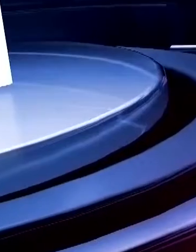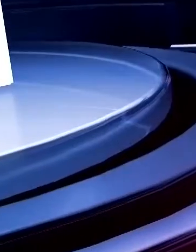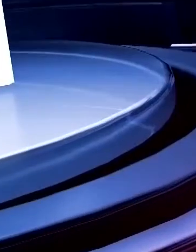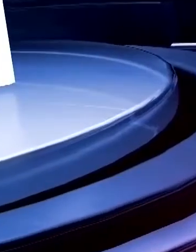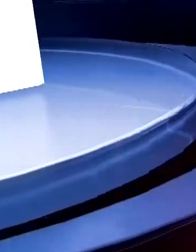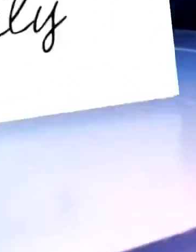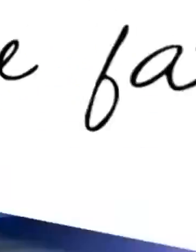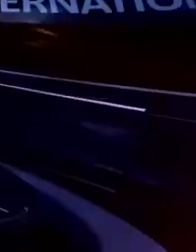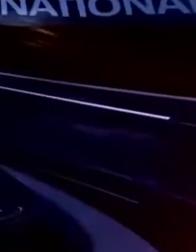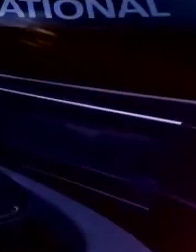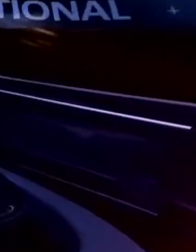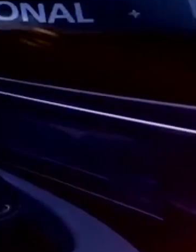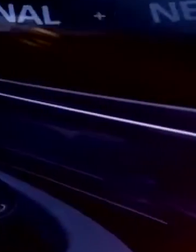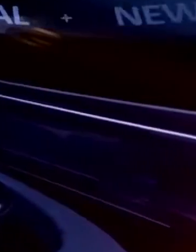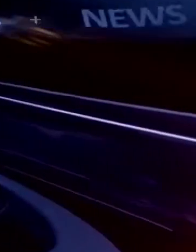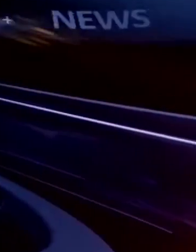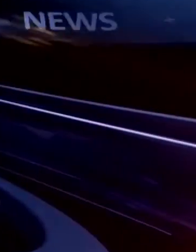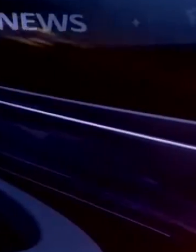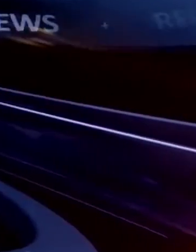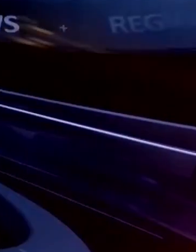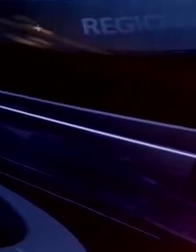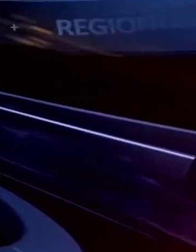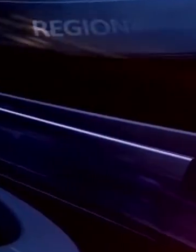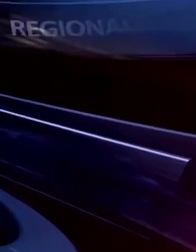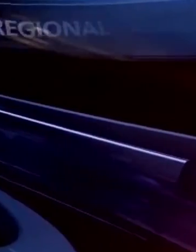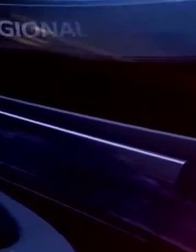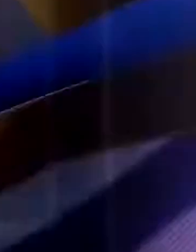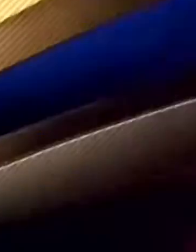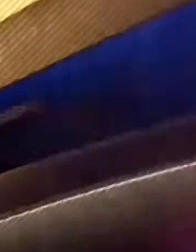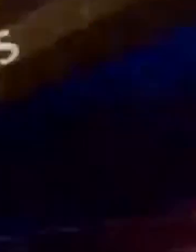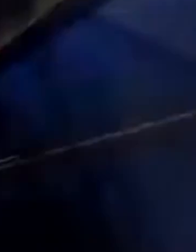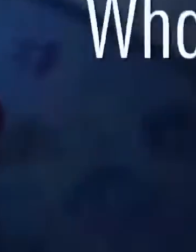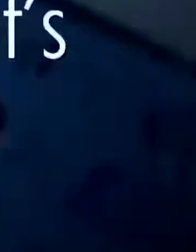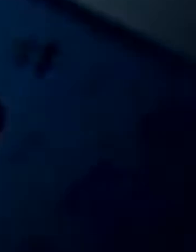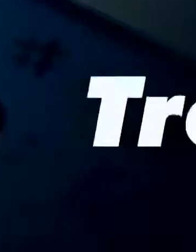by Trident Insurance. We treat you like family.